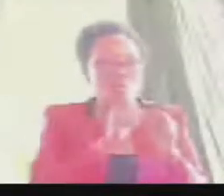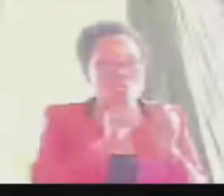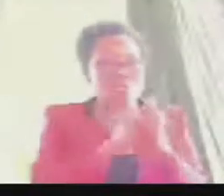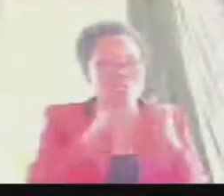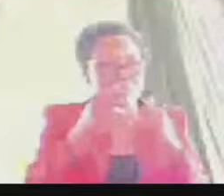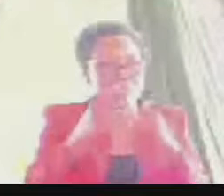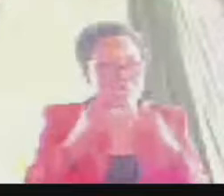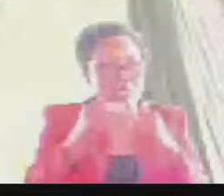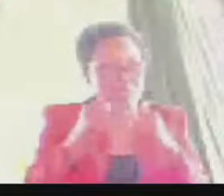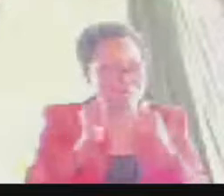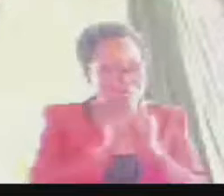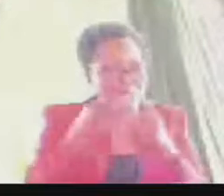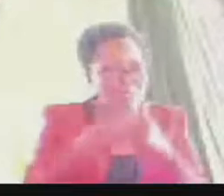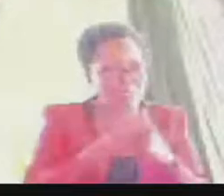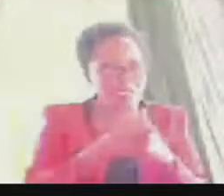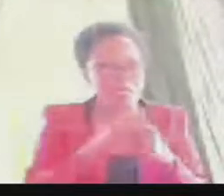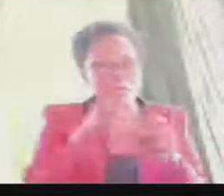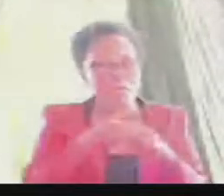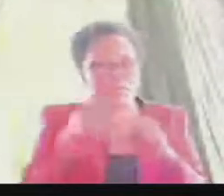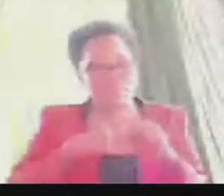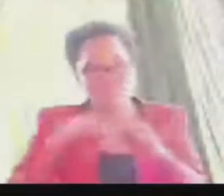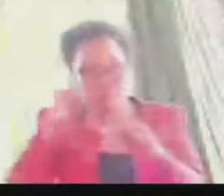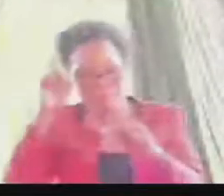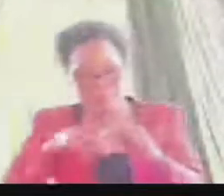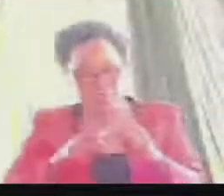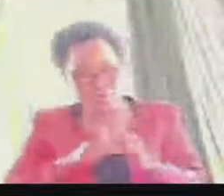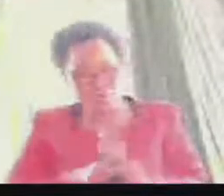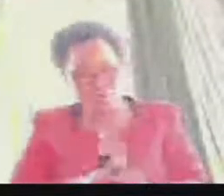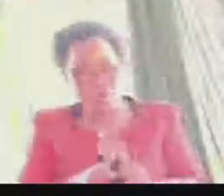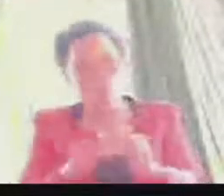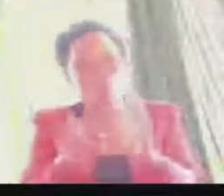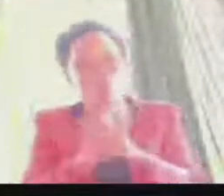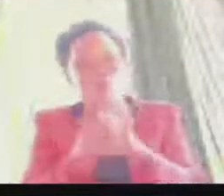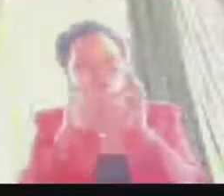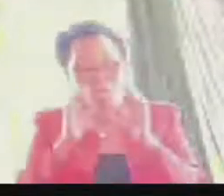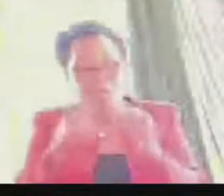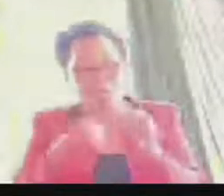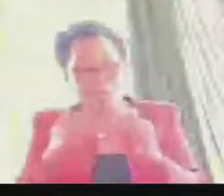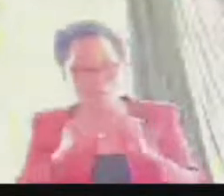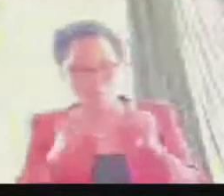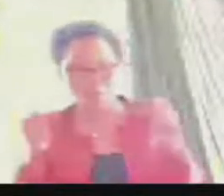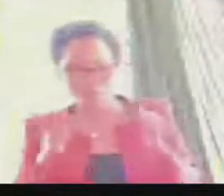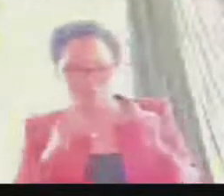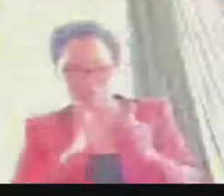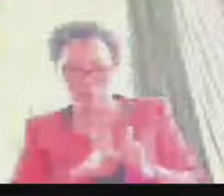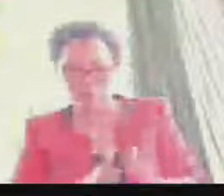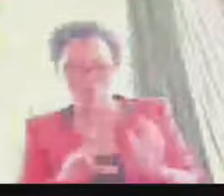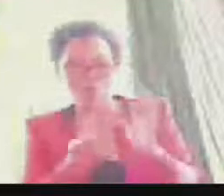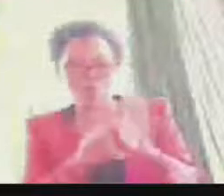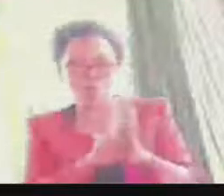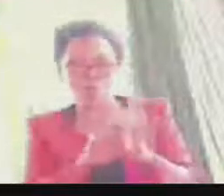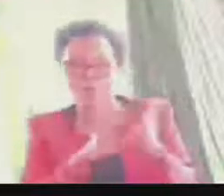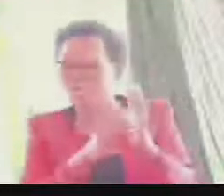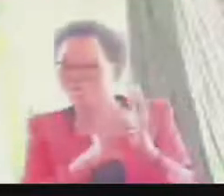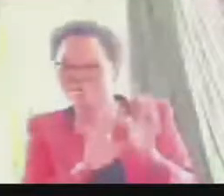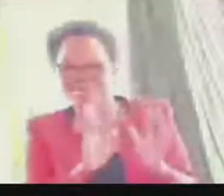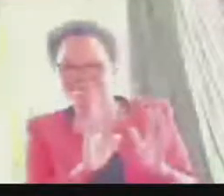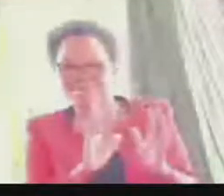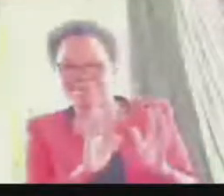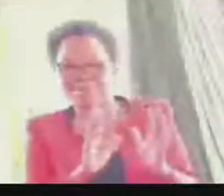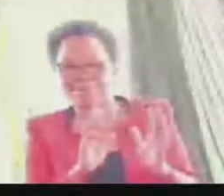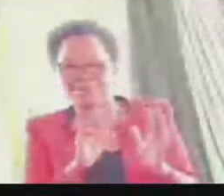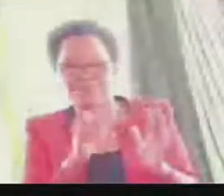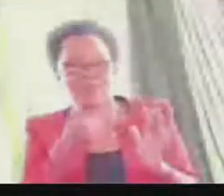for the law, because if you go contrary to that, you will be setting a precedent